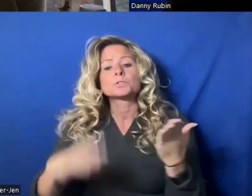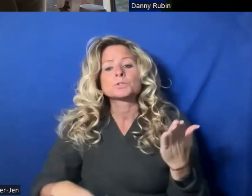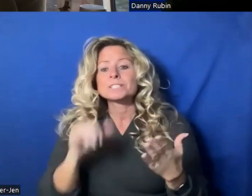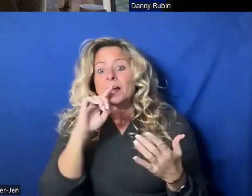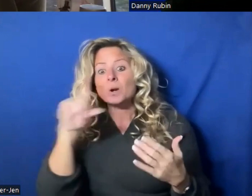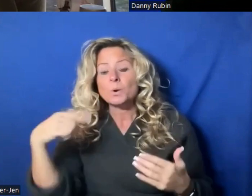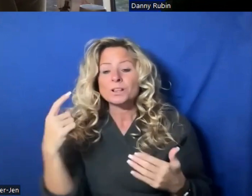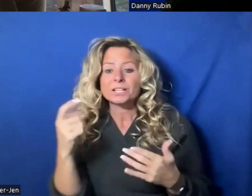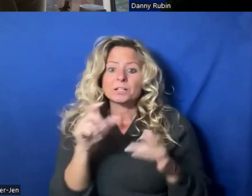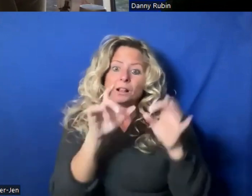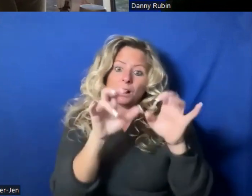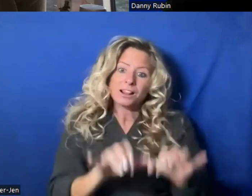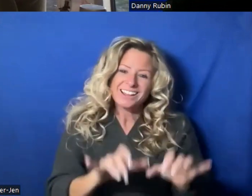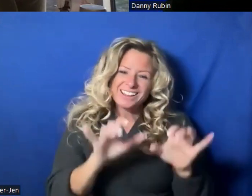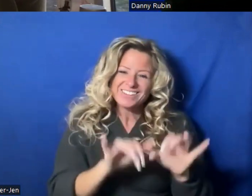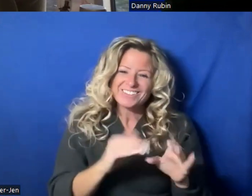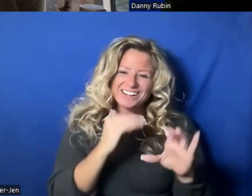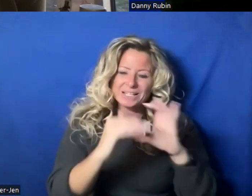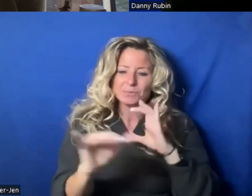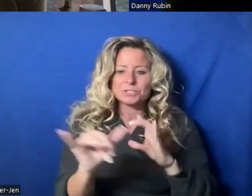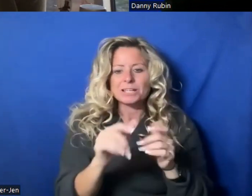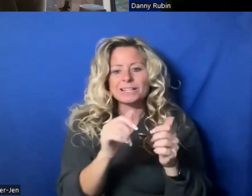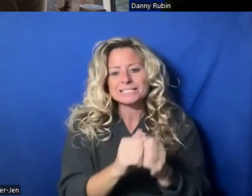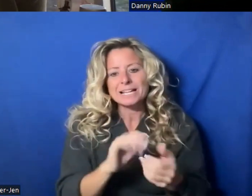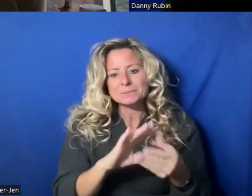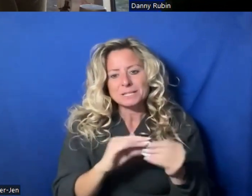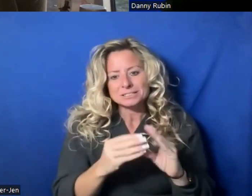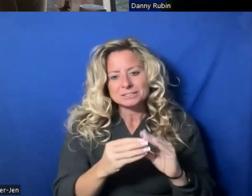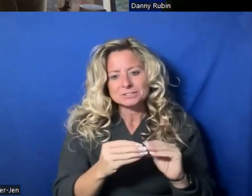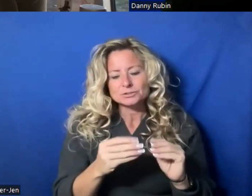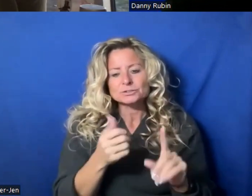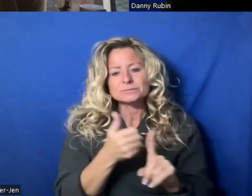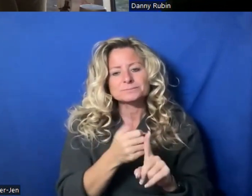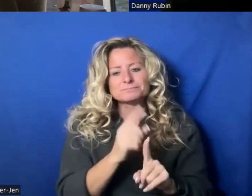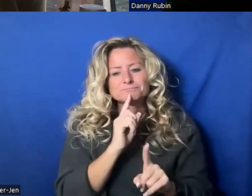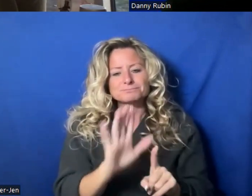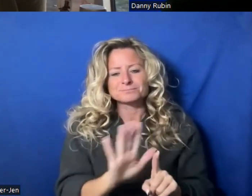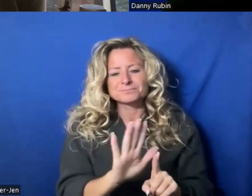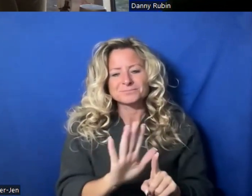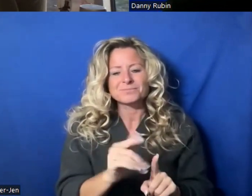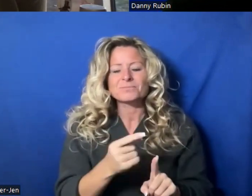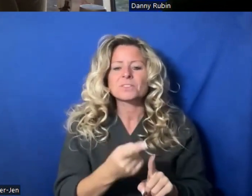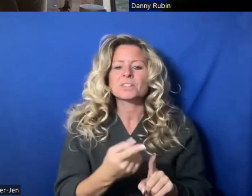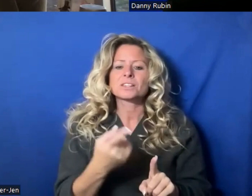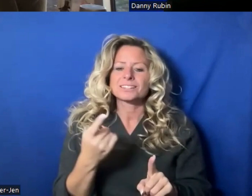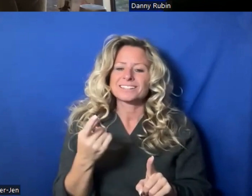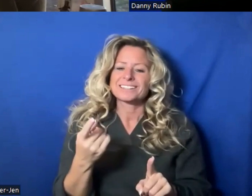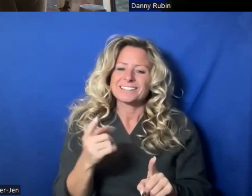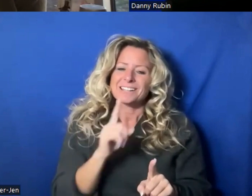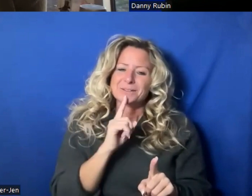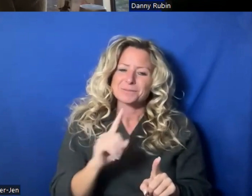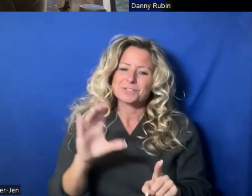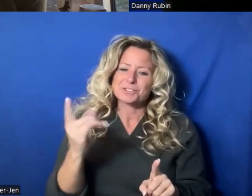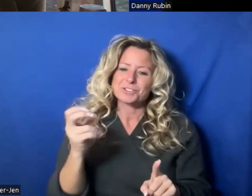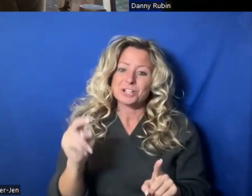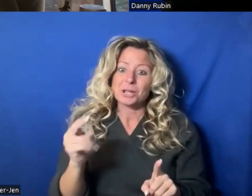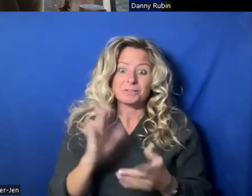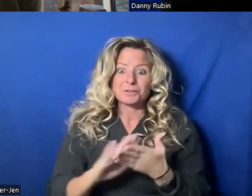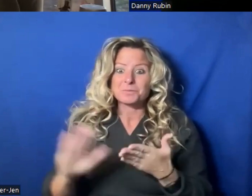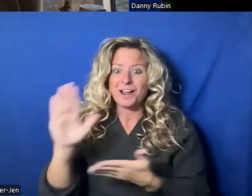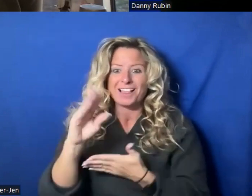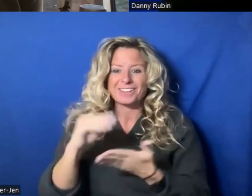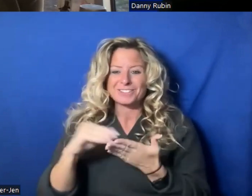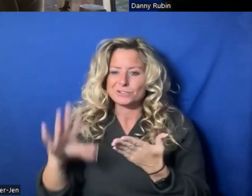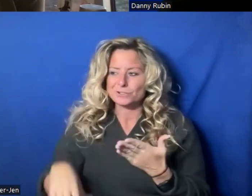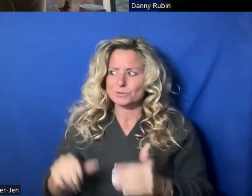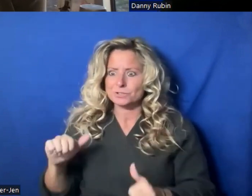write emails like they're sending a text message. Maybe you've seen a few of those, Carolyn, that cross your desk, even from college students who are not